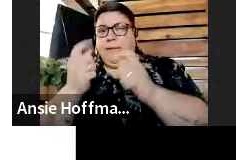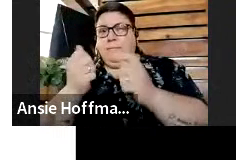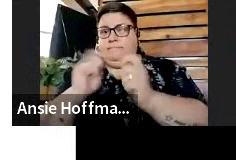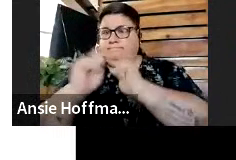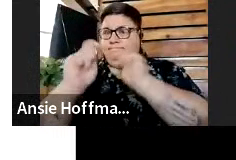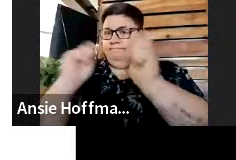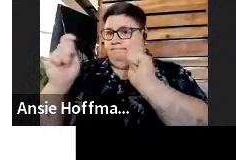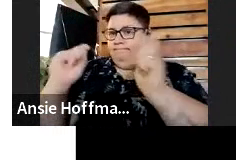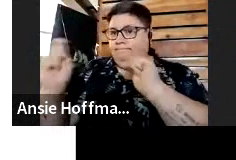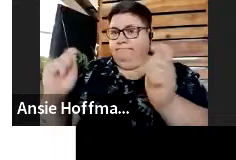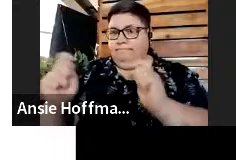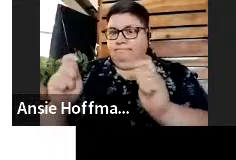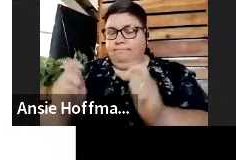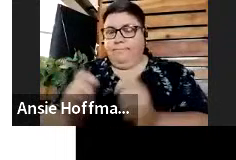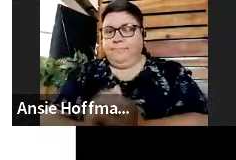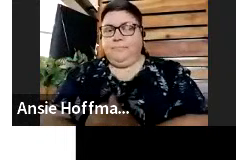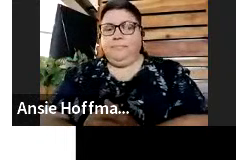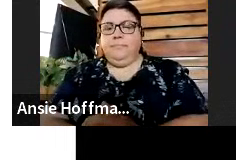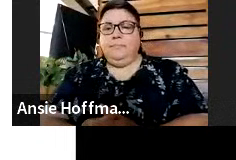clarification.